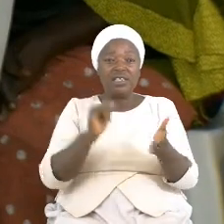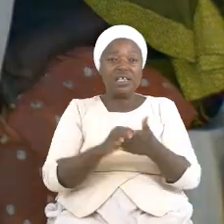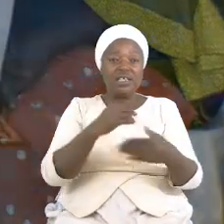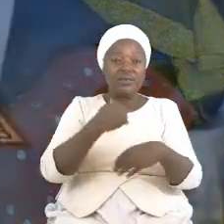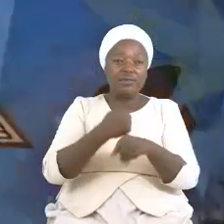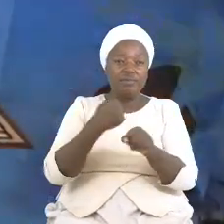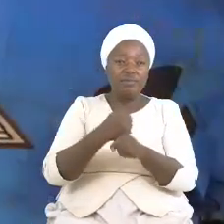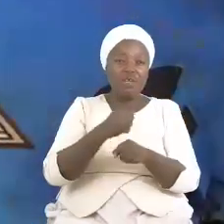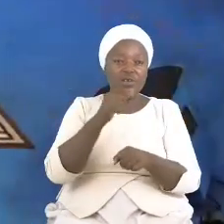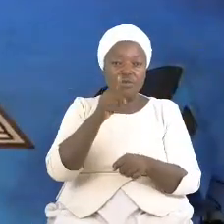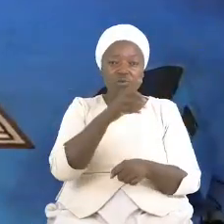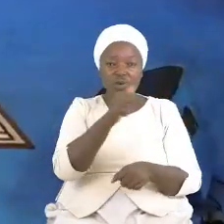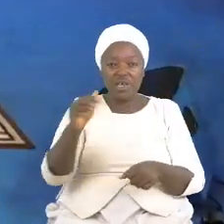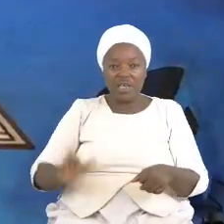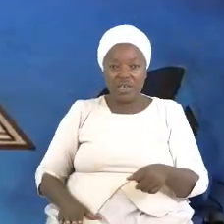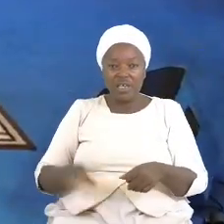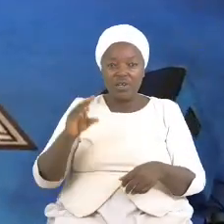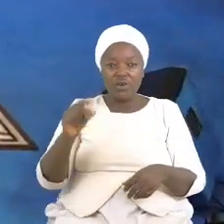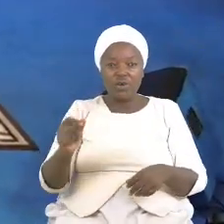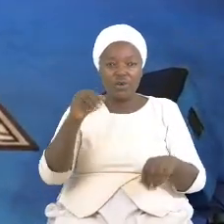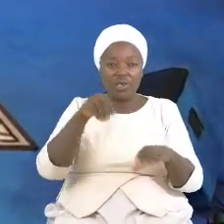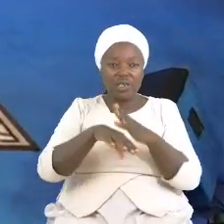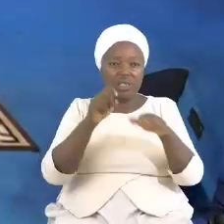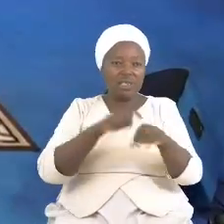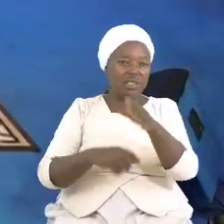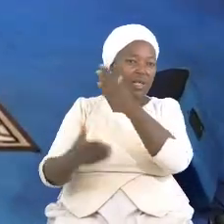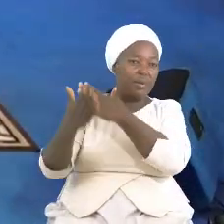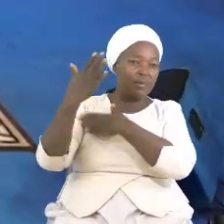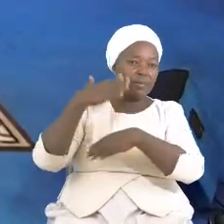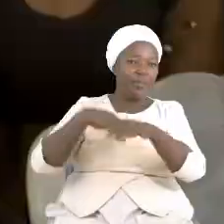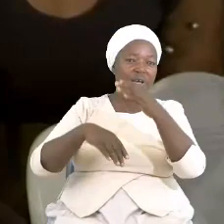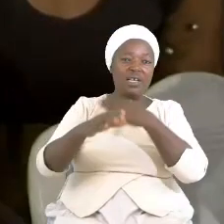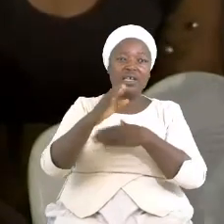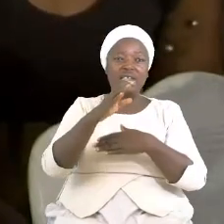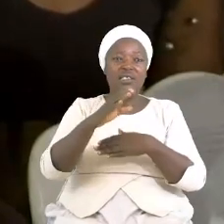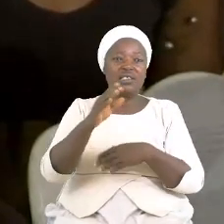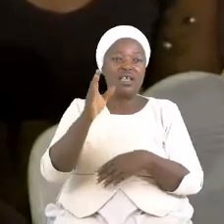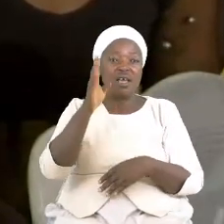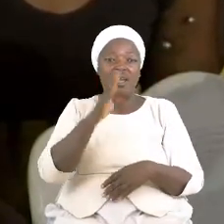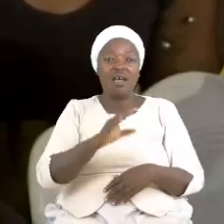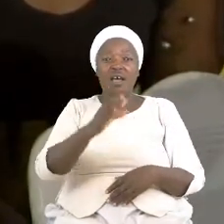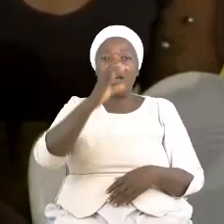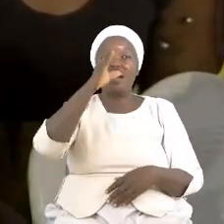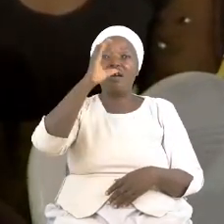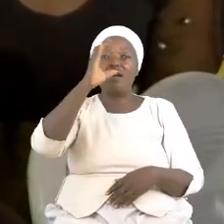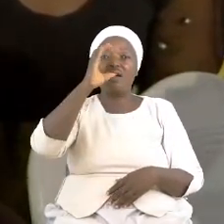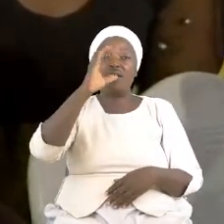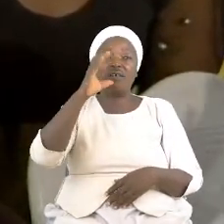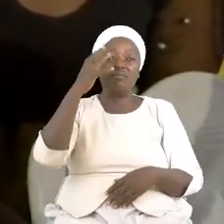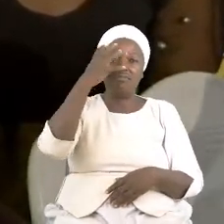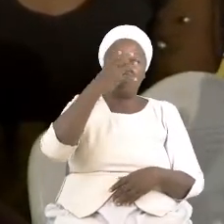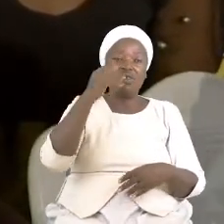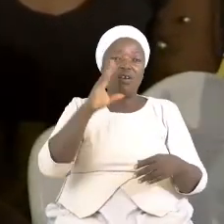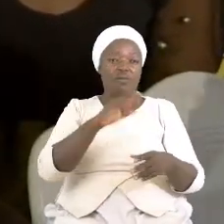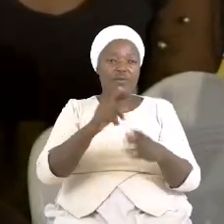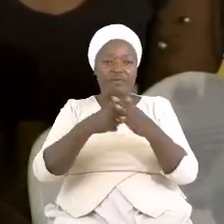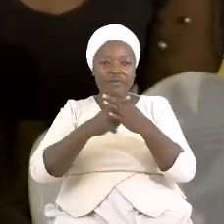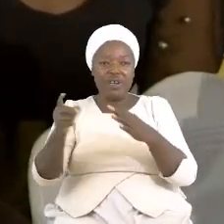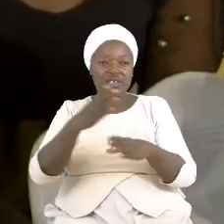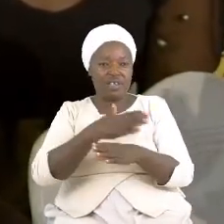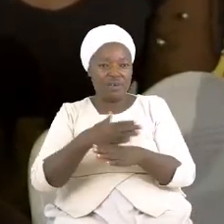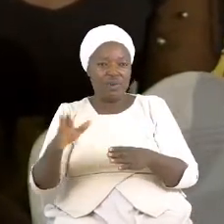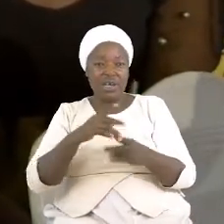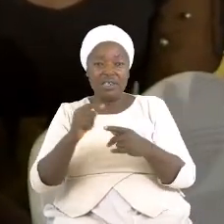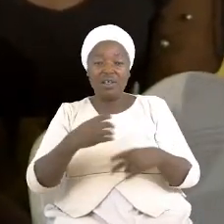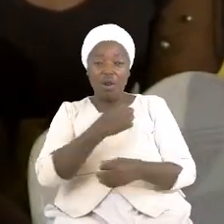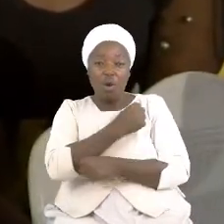dog in the past. Alcohol will vanish away. And the crave for alcohol and